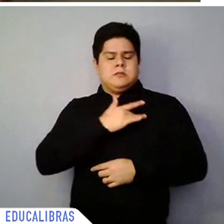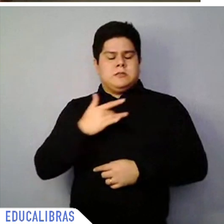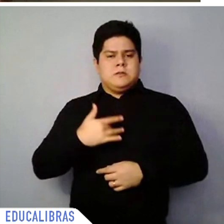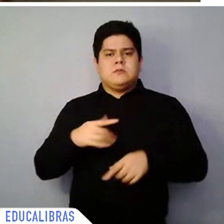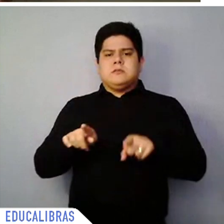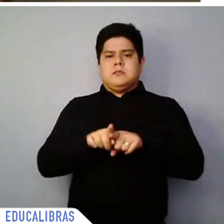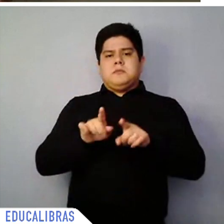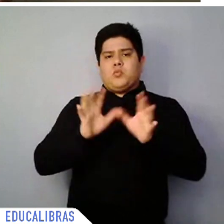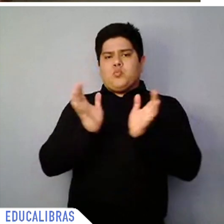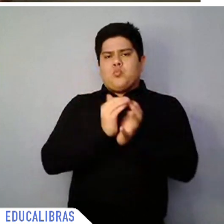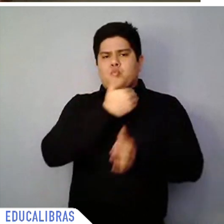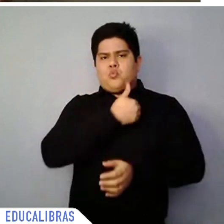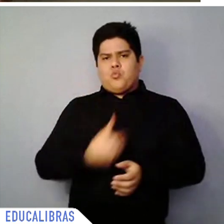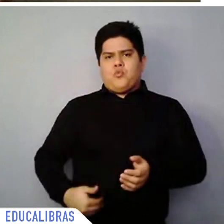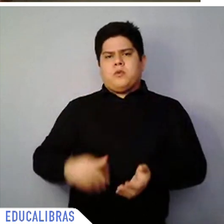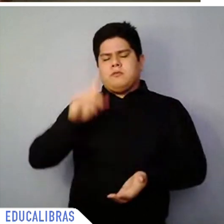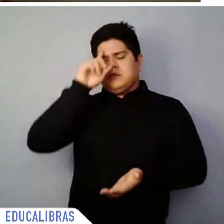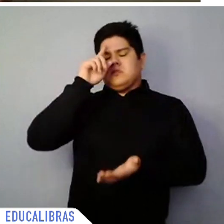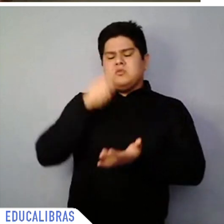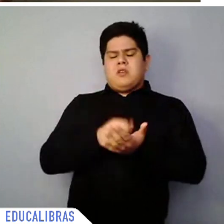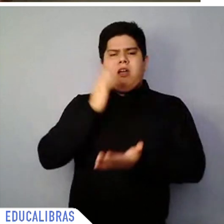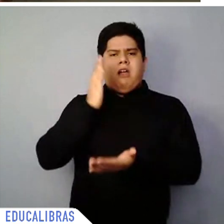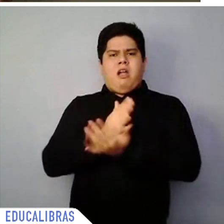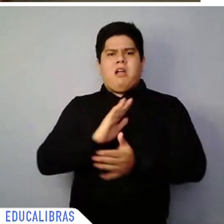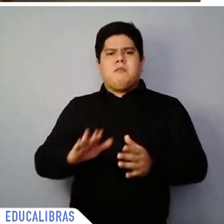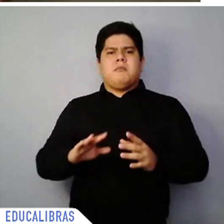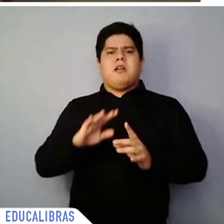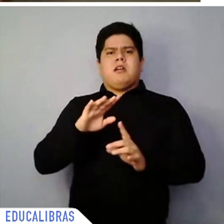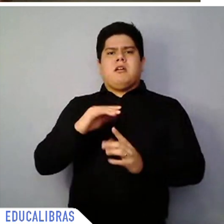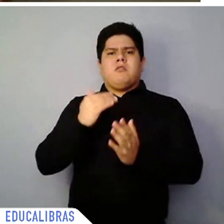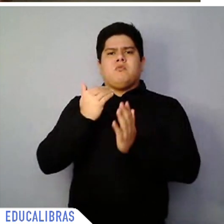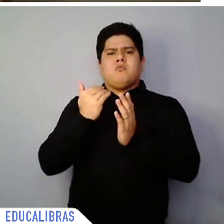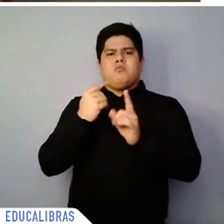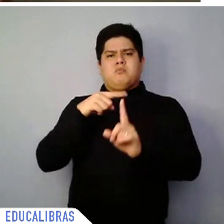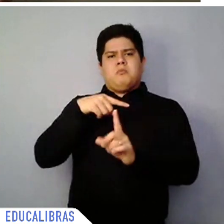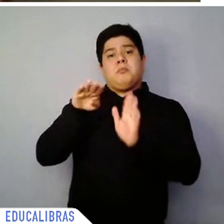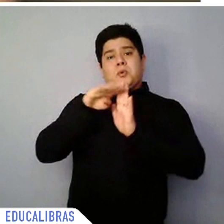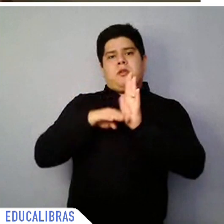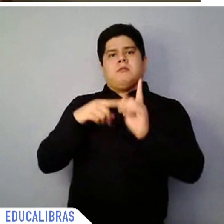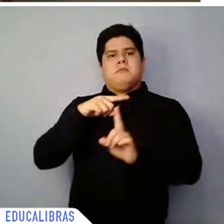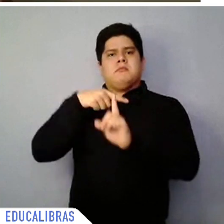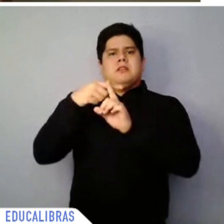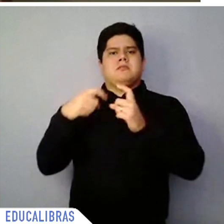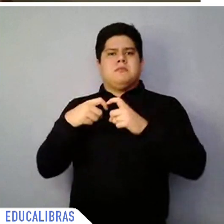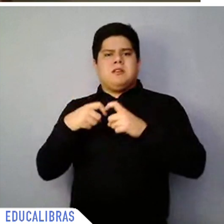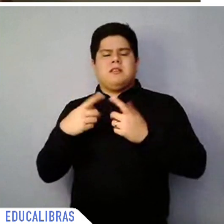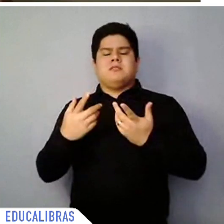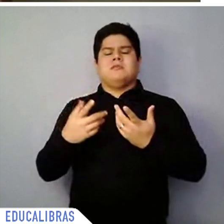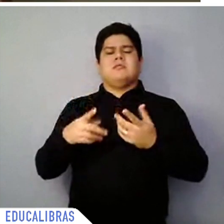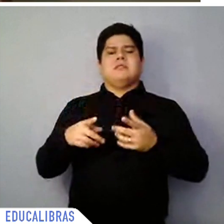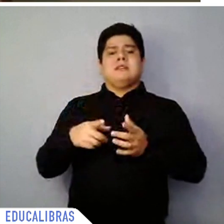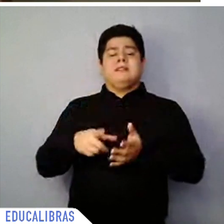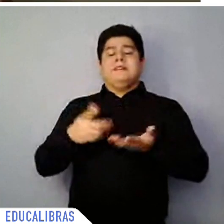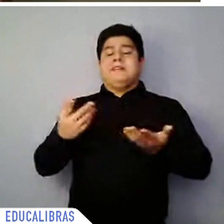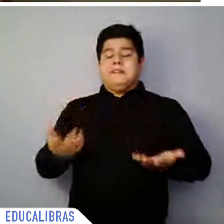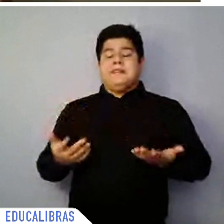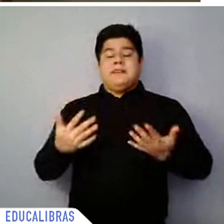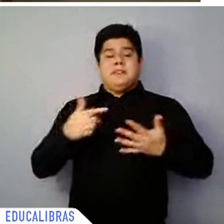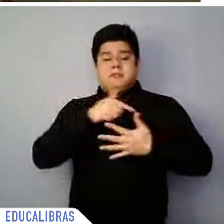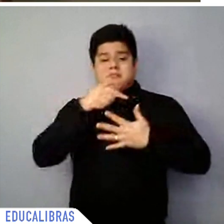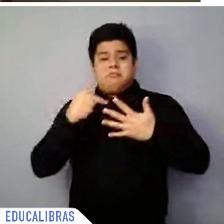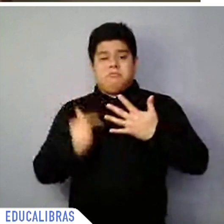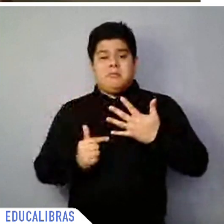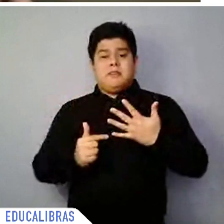tremendous. And this is a decision of government of Bolsonaro as president, and disregarding all